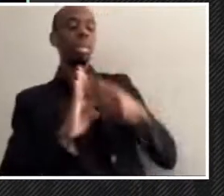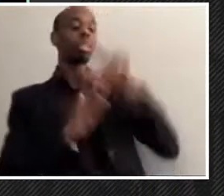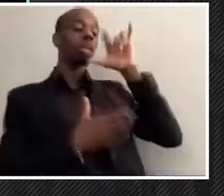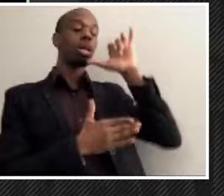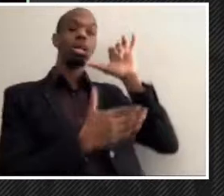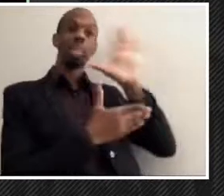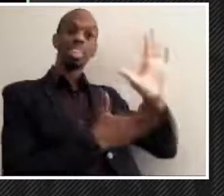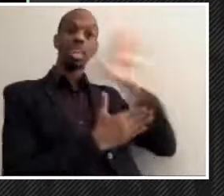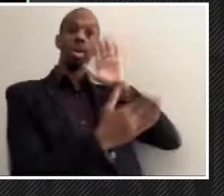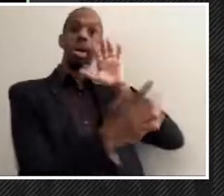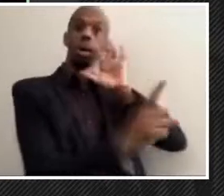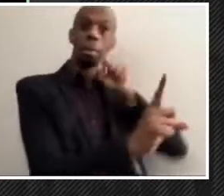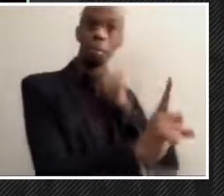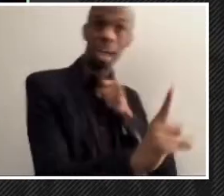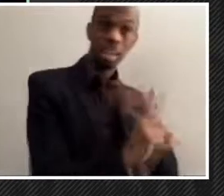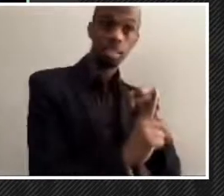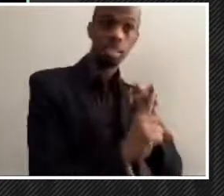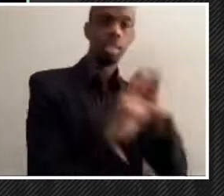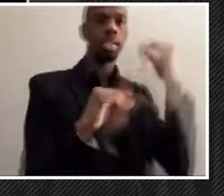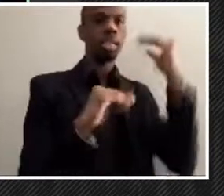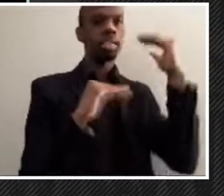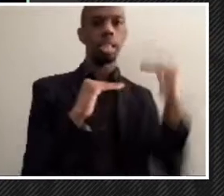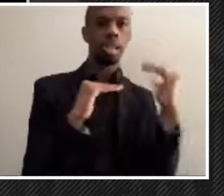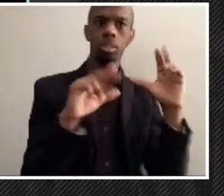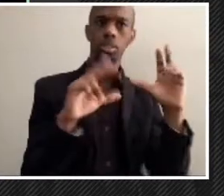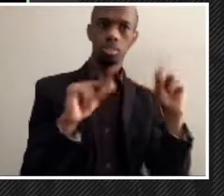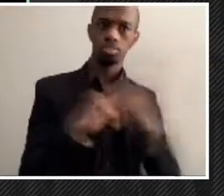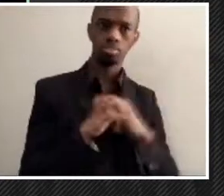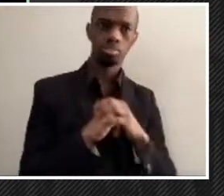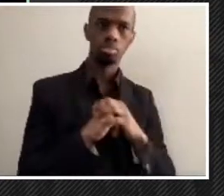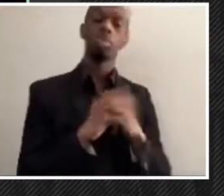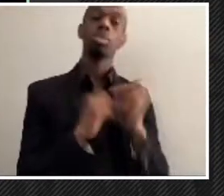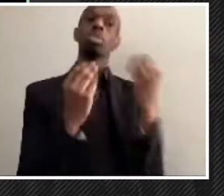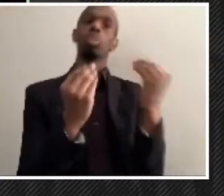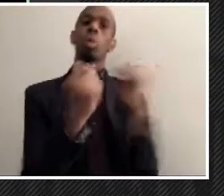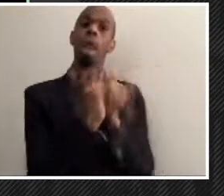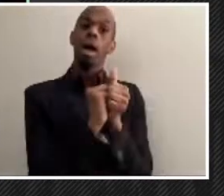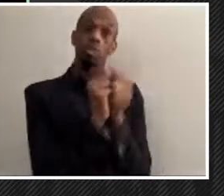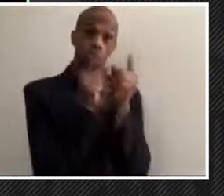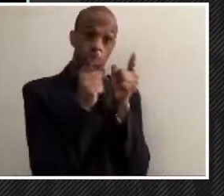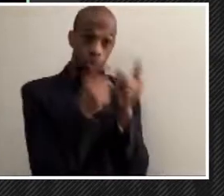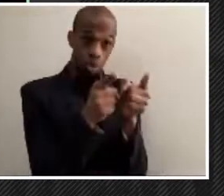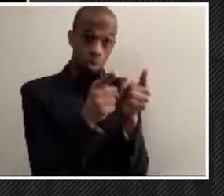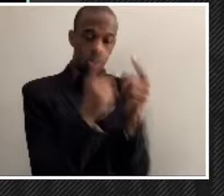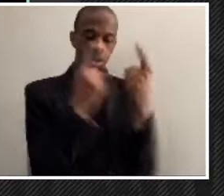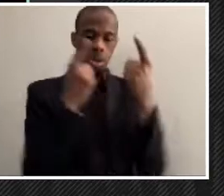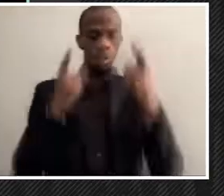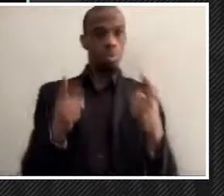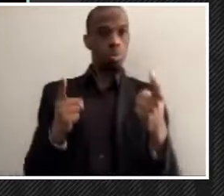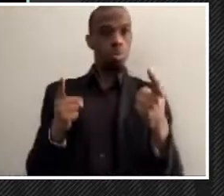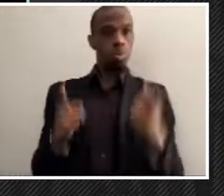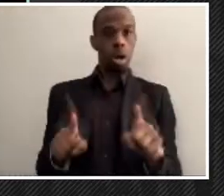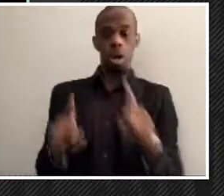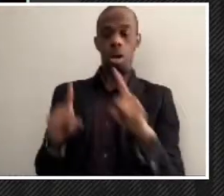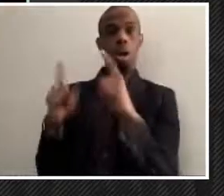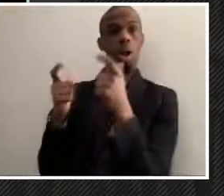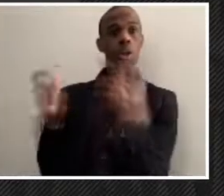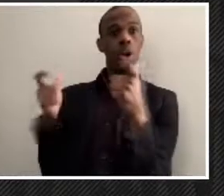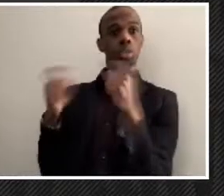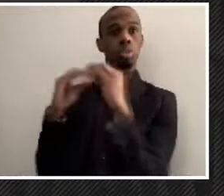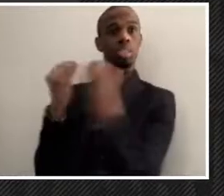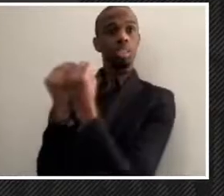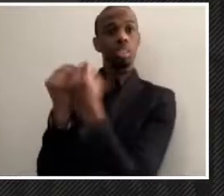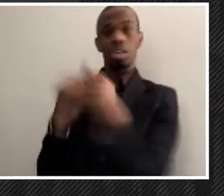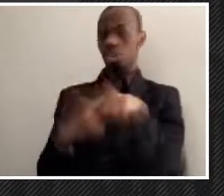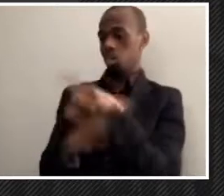org may not be as nimble. So how do you, when a large organization, do a better job of service to the community